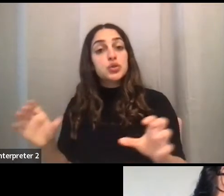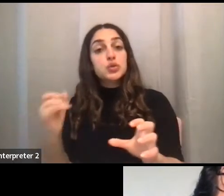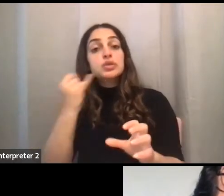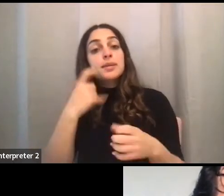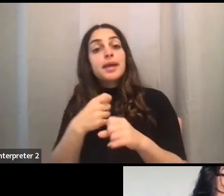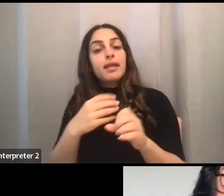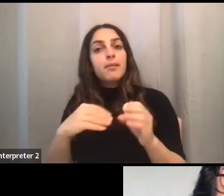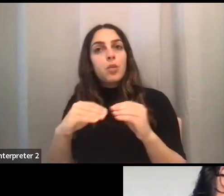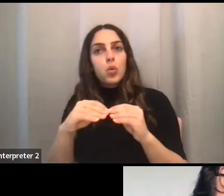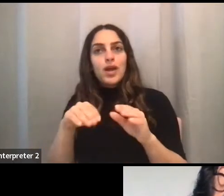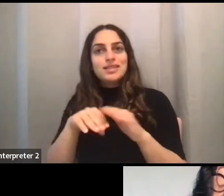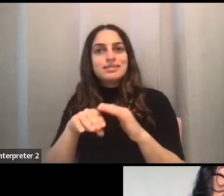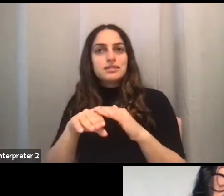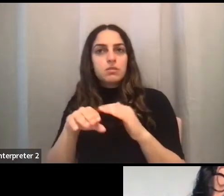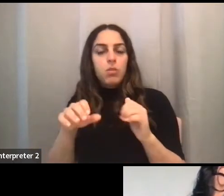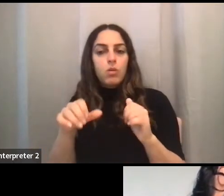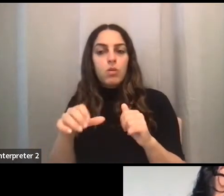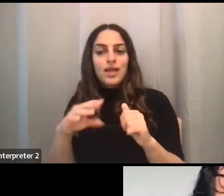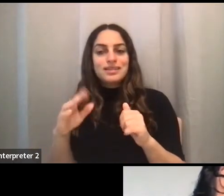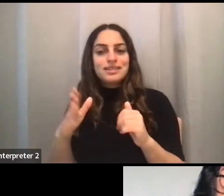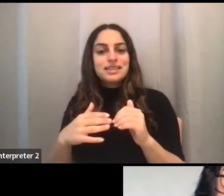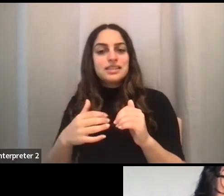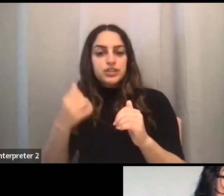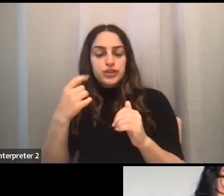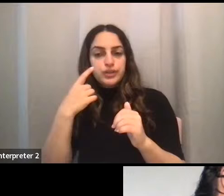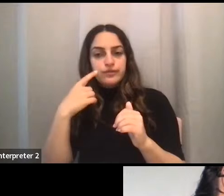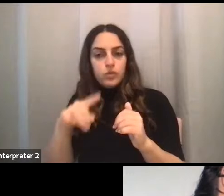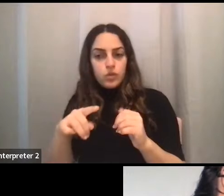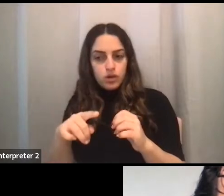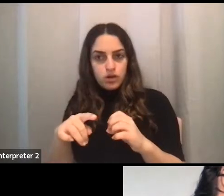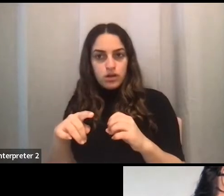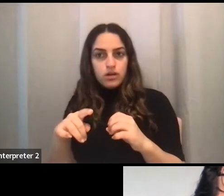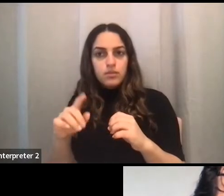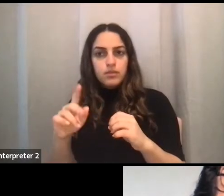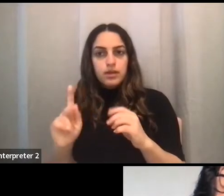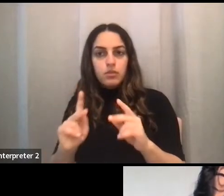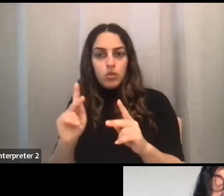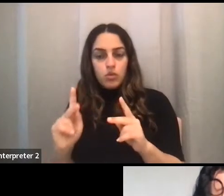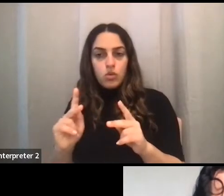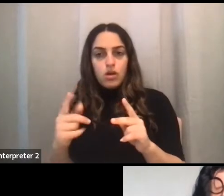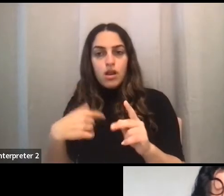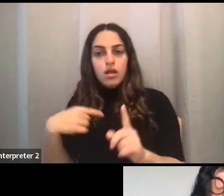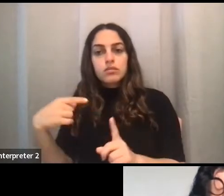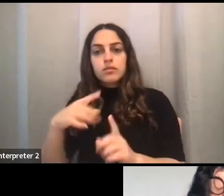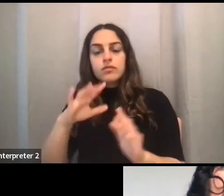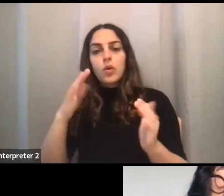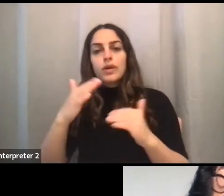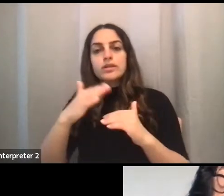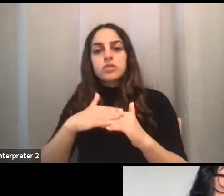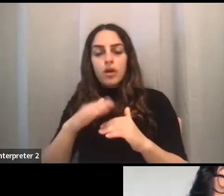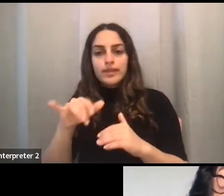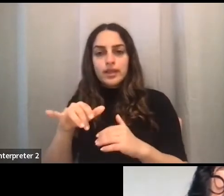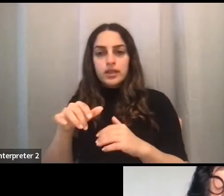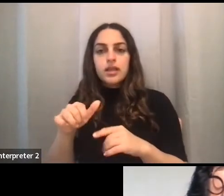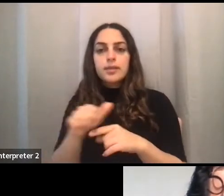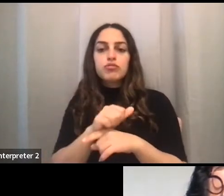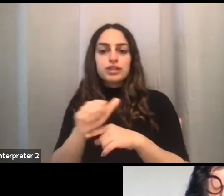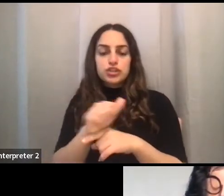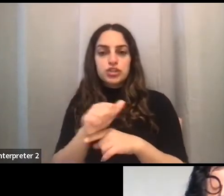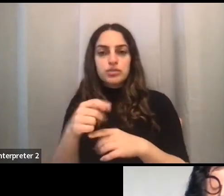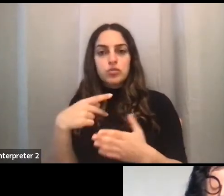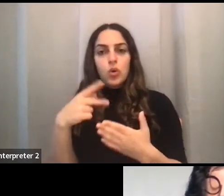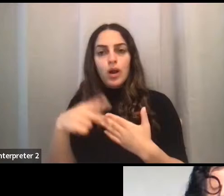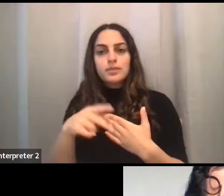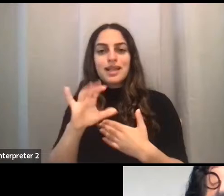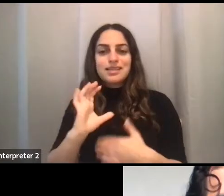accessible and easier for folks and i'm particularly focused on the apprenticeship programs because that's our